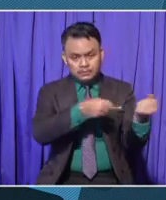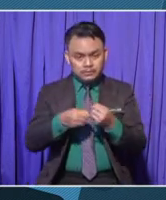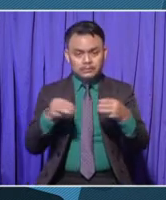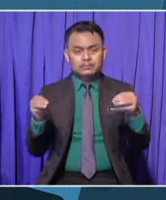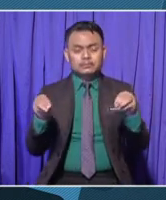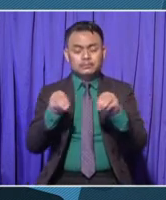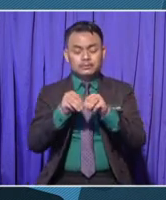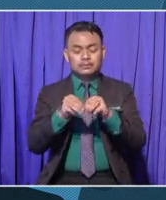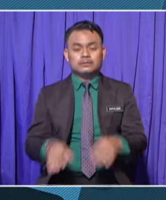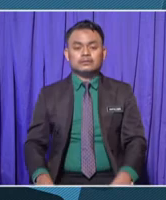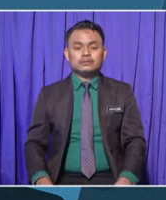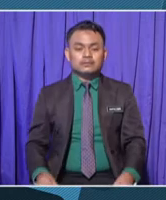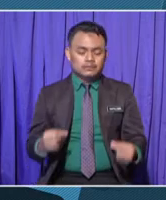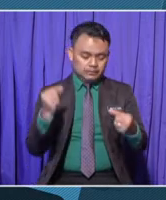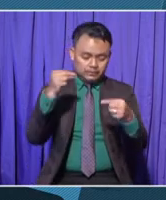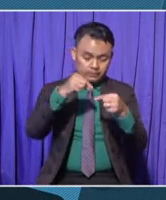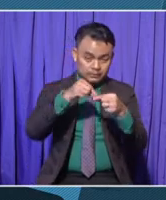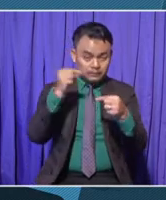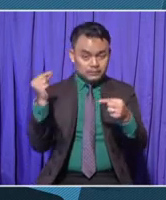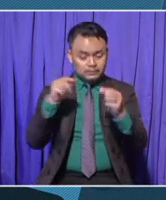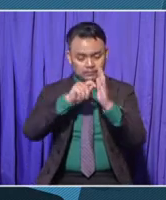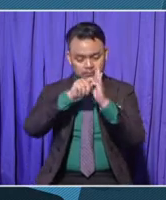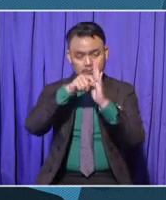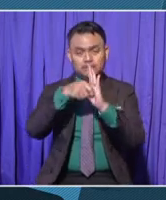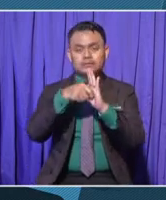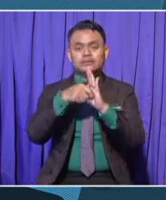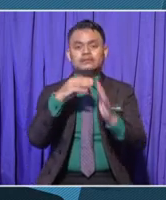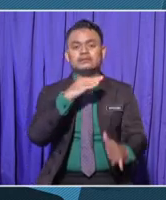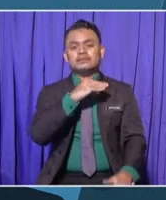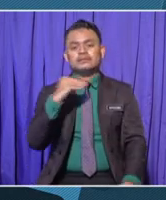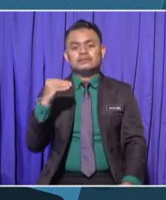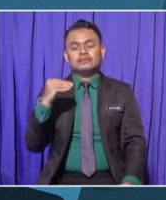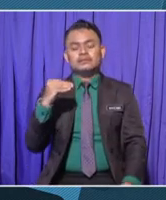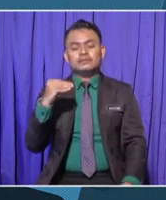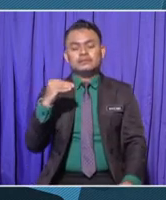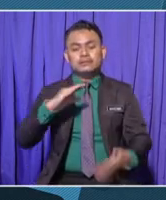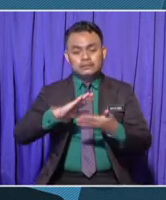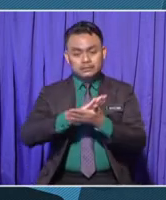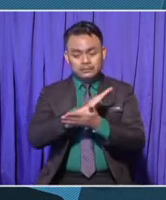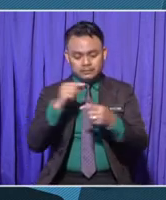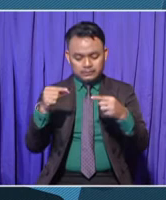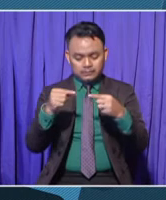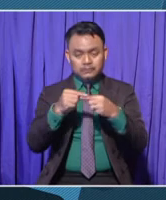needle, key, and paperclip.